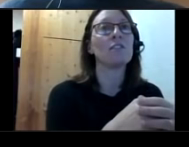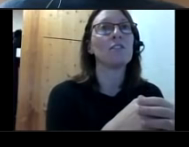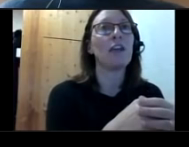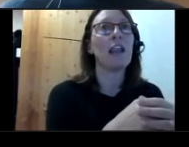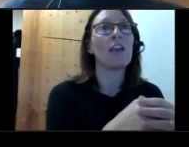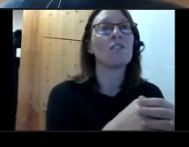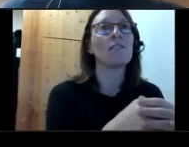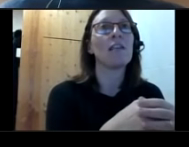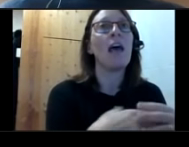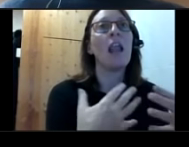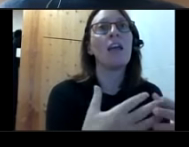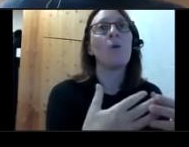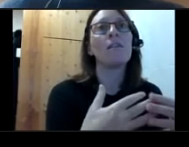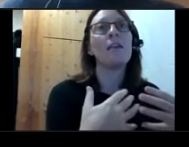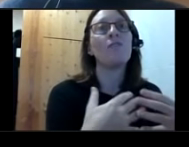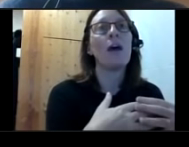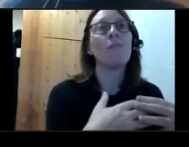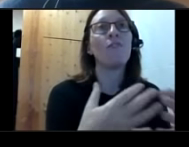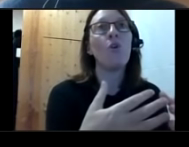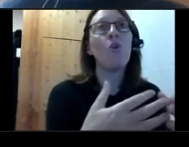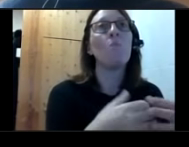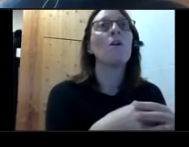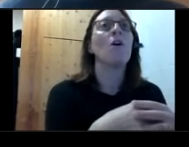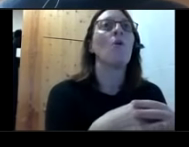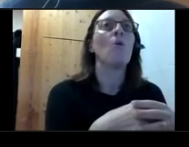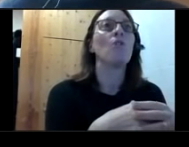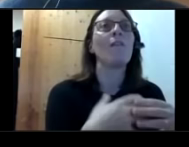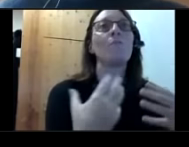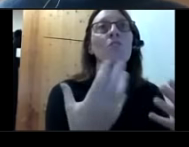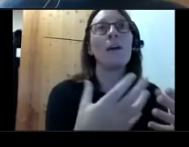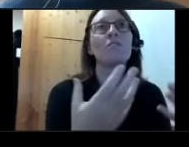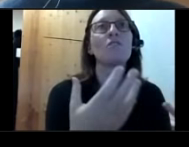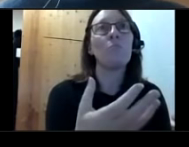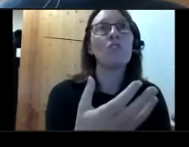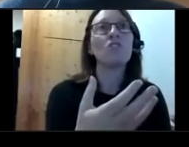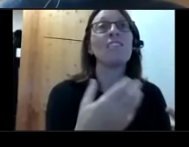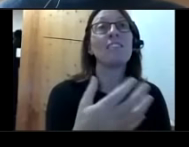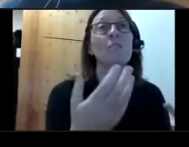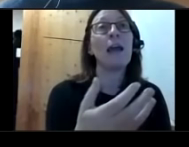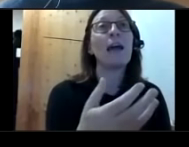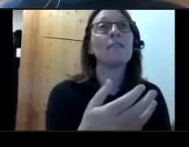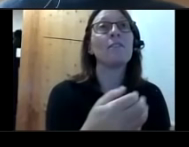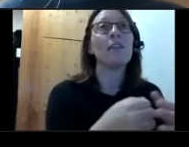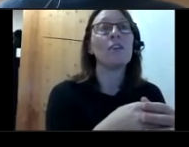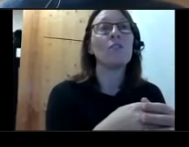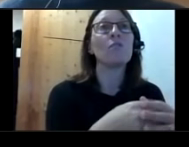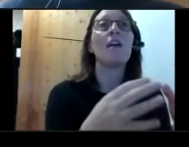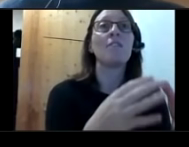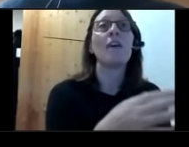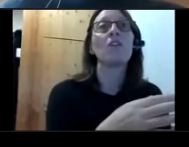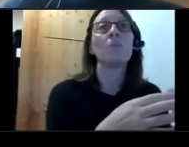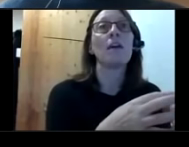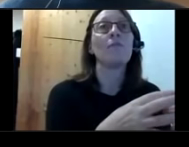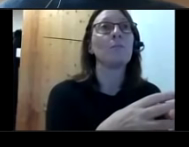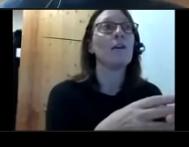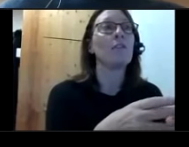covered under the regulations. Likewise, if you have a form or you have a prospectus or brochure that's still being actively used, then